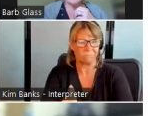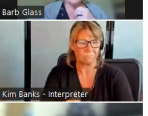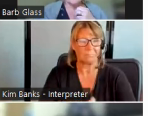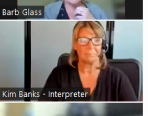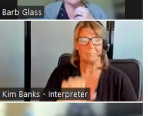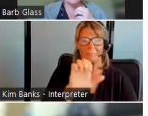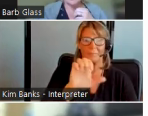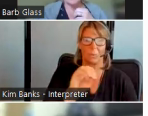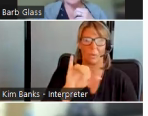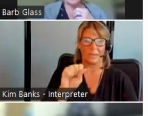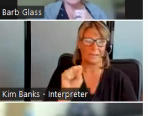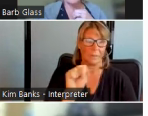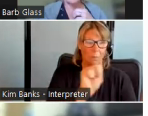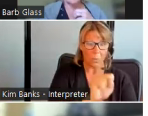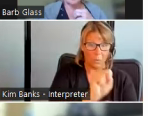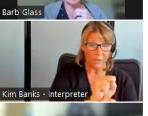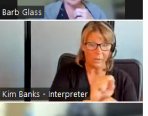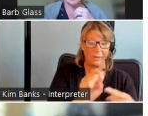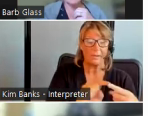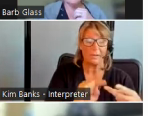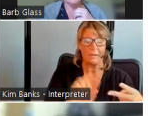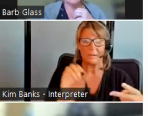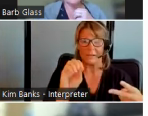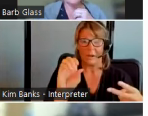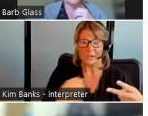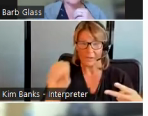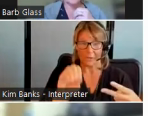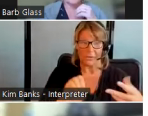EOIS stands for the Employment Ontario Information System.